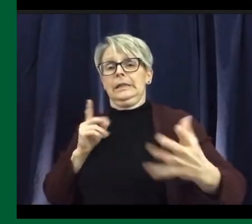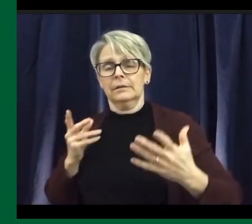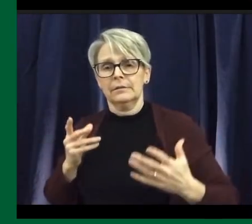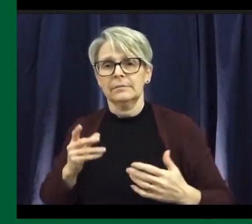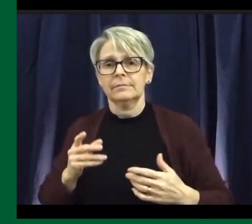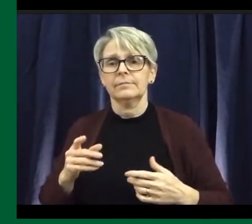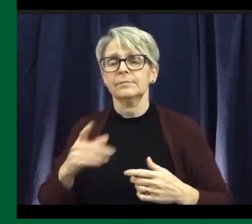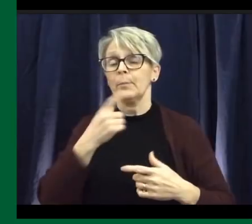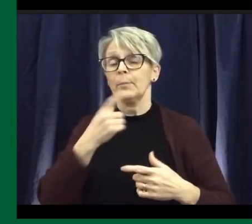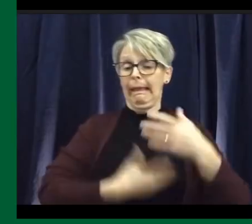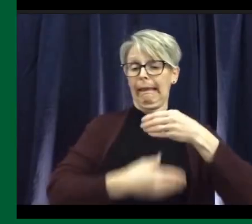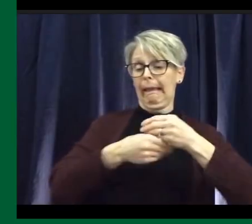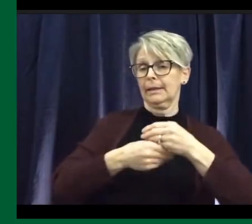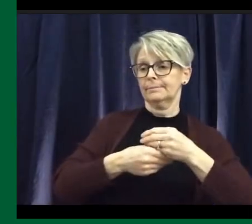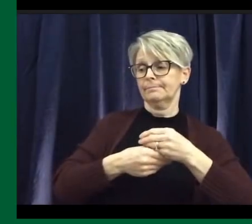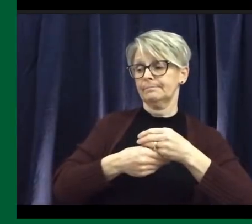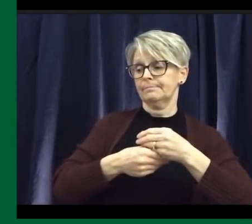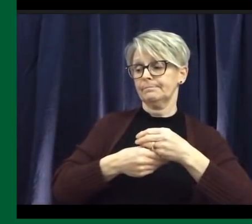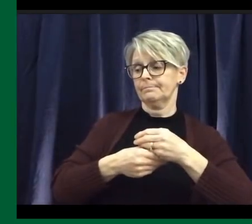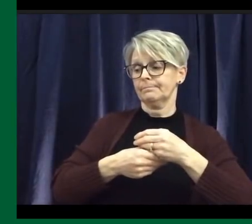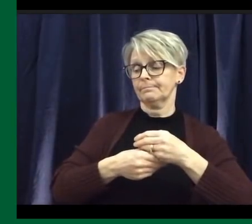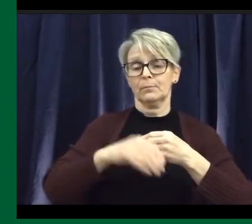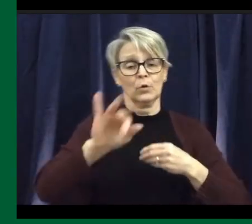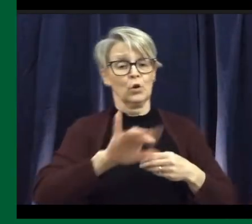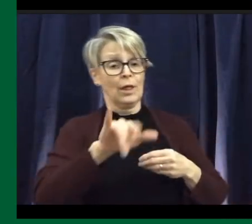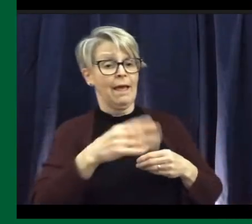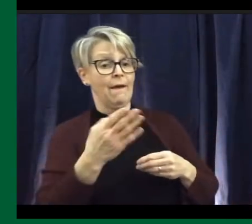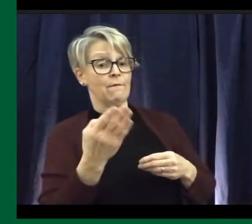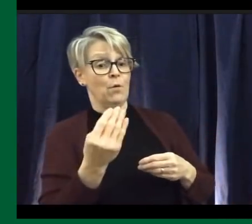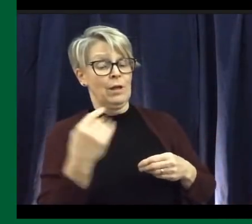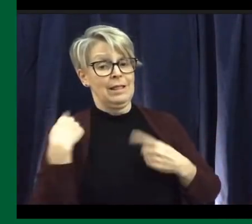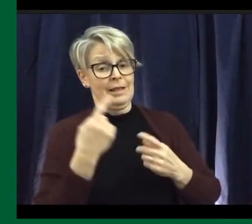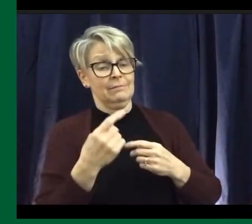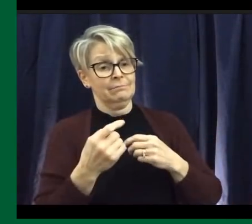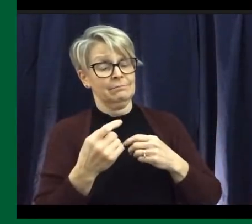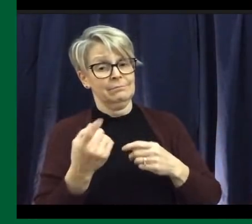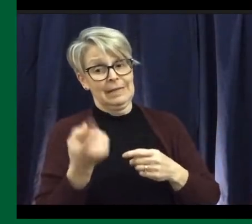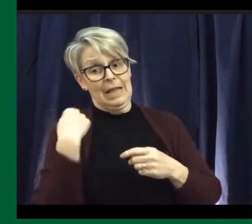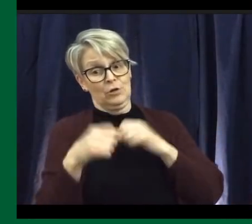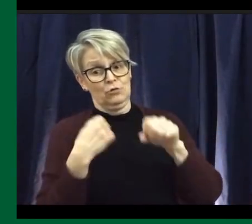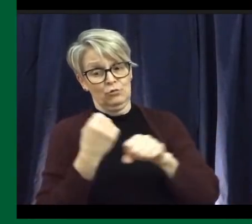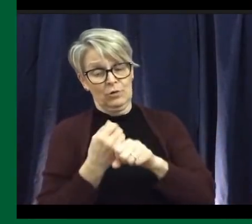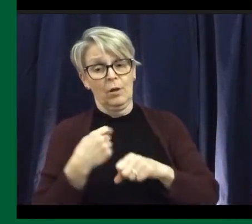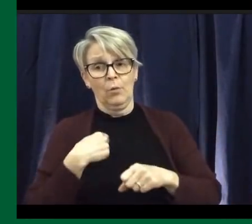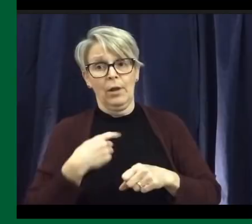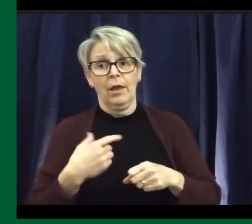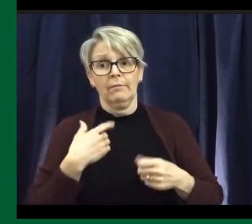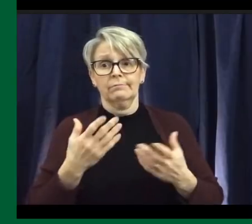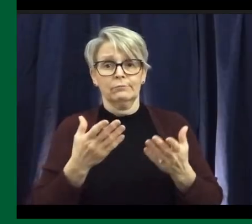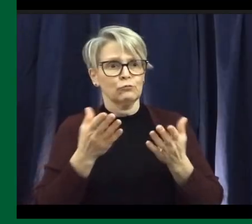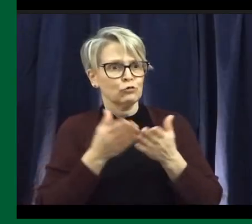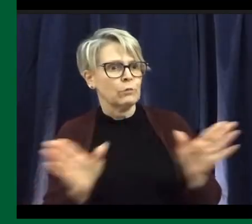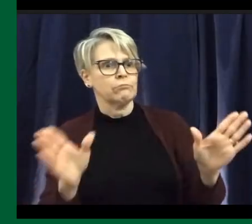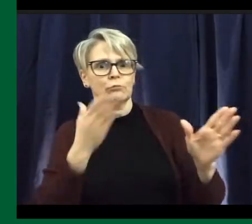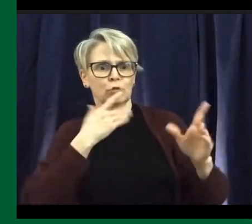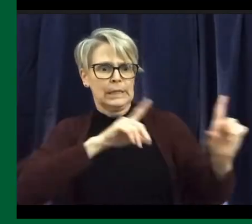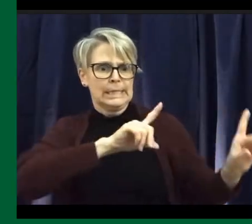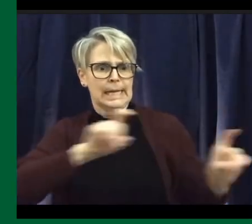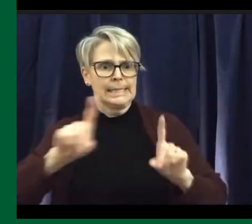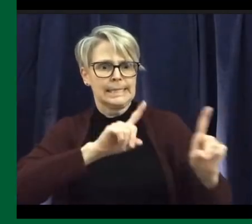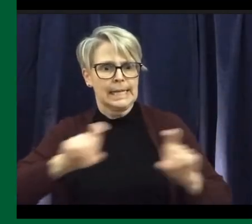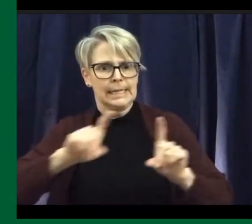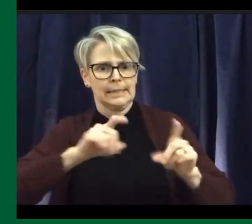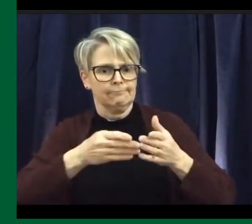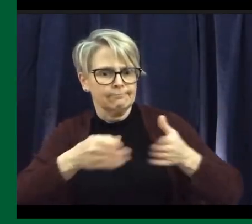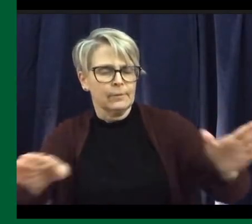since July 14th of last year, Saskatchewan has had one of the broadest testing strategies in the country with respect to making testing available to